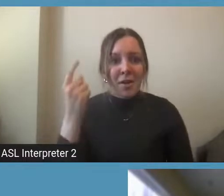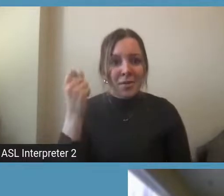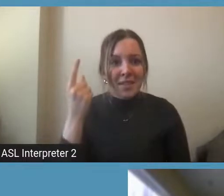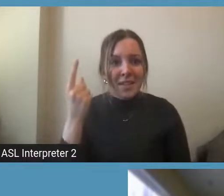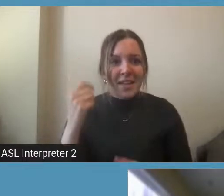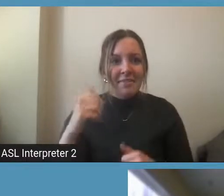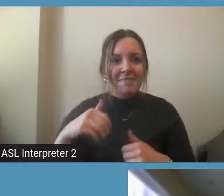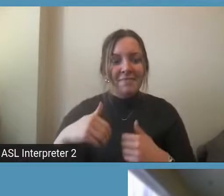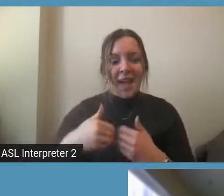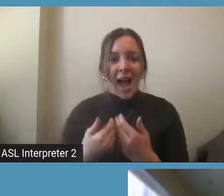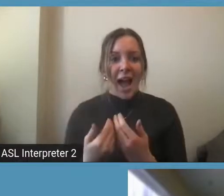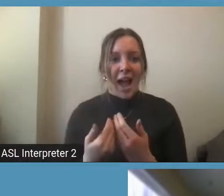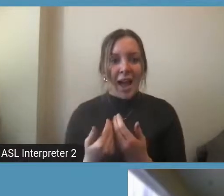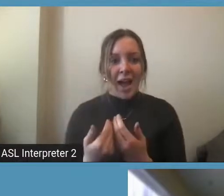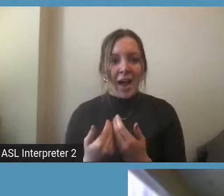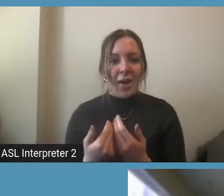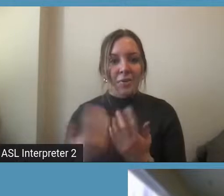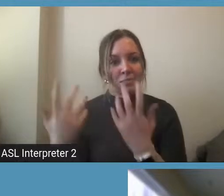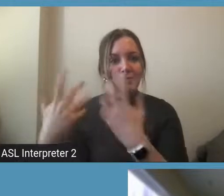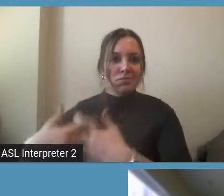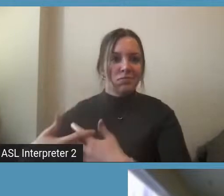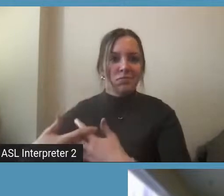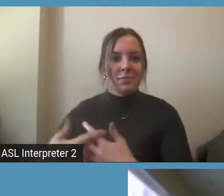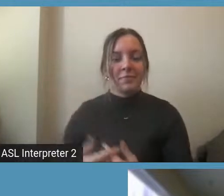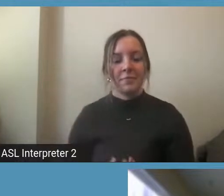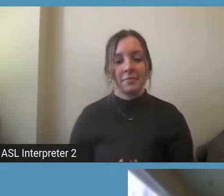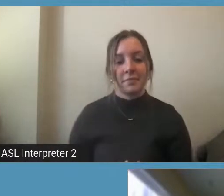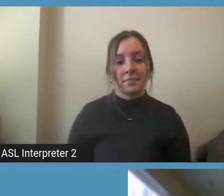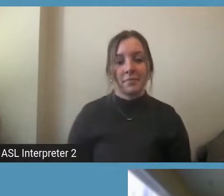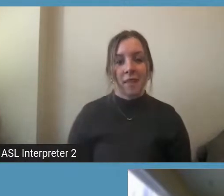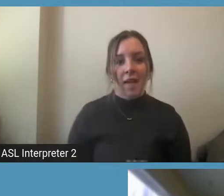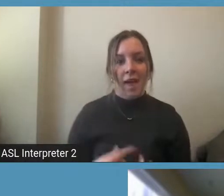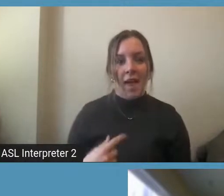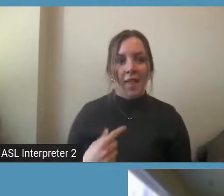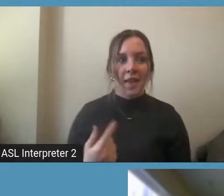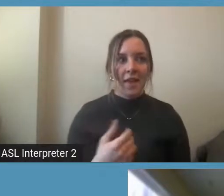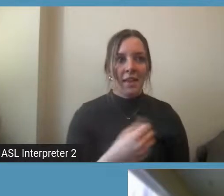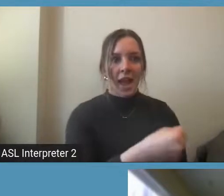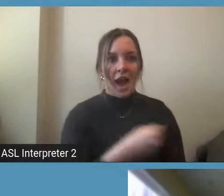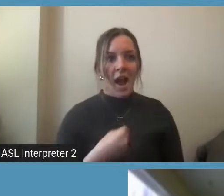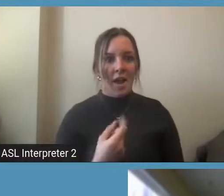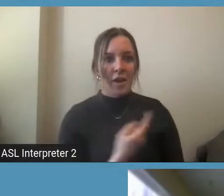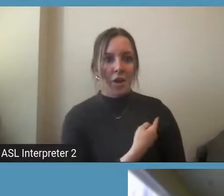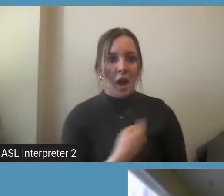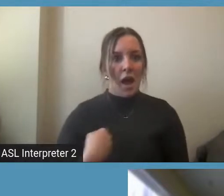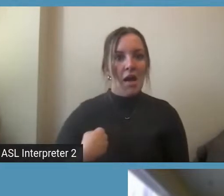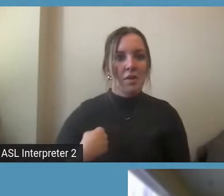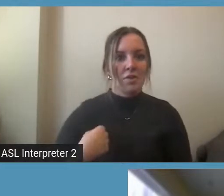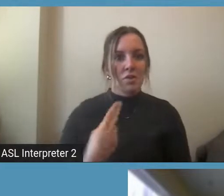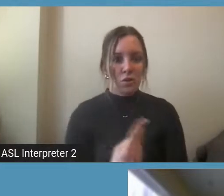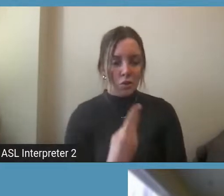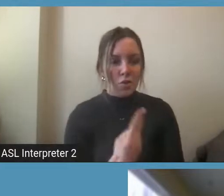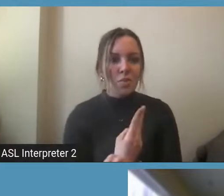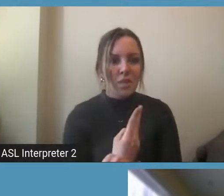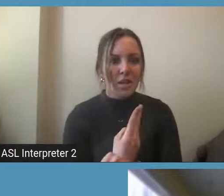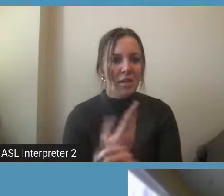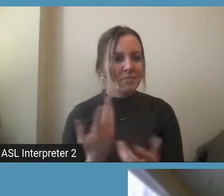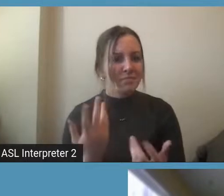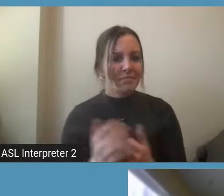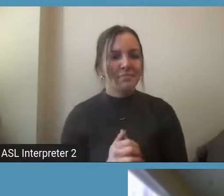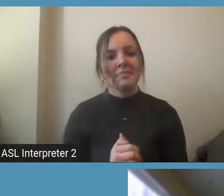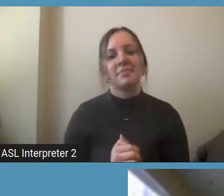and it's silly, but we don't push it on them. It's just that you really have to be good at it to be good at it. I